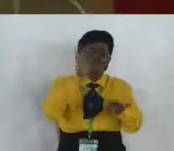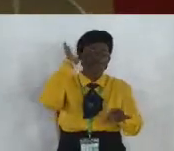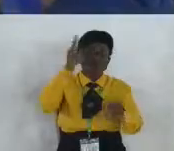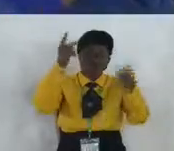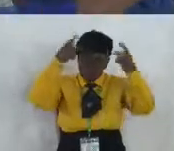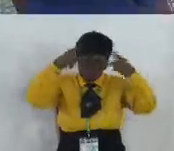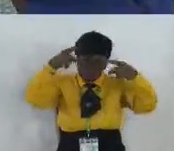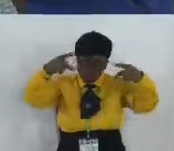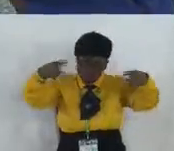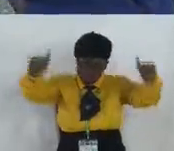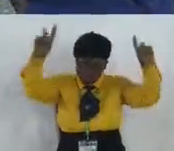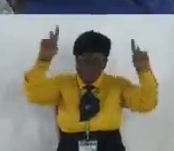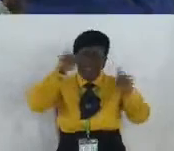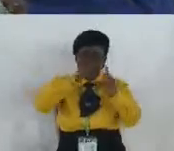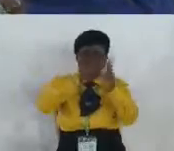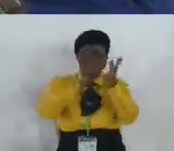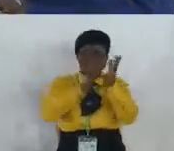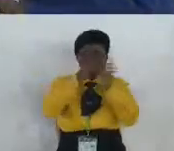prosper.